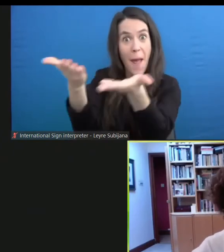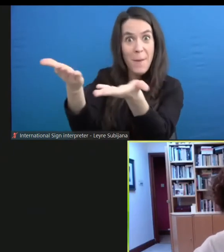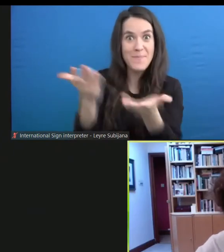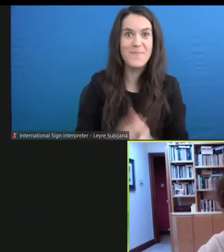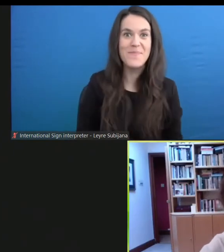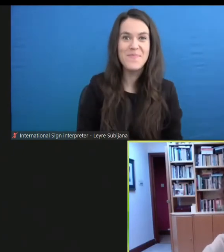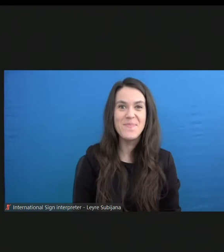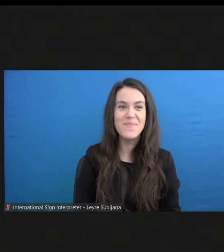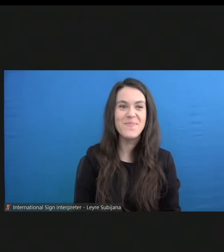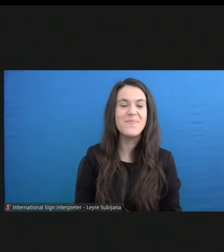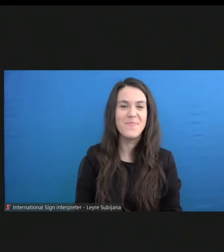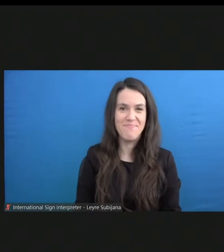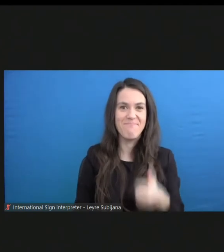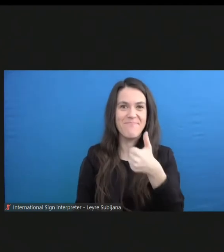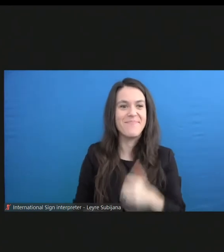Thank you very much, Stefan.